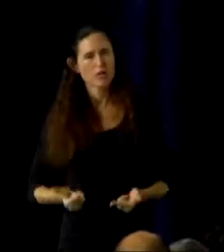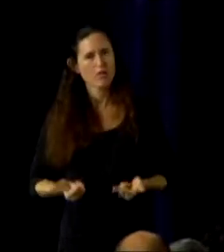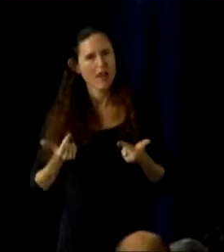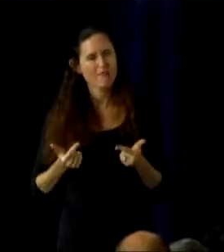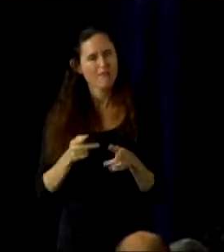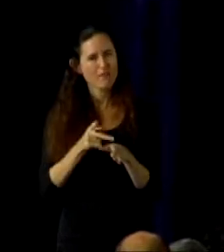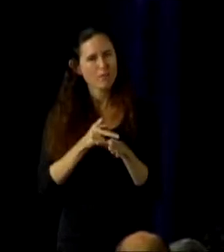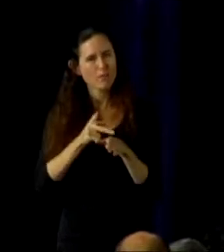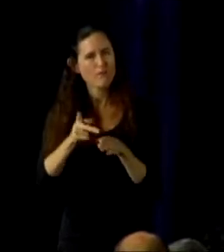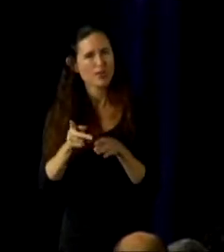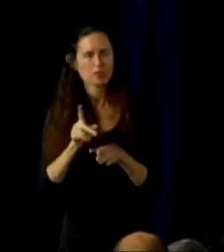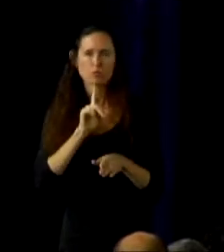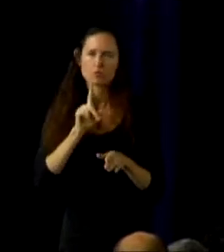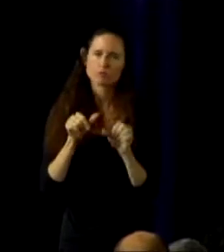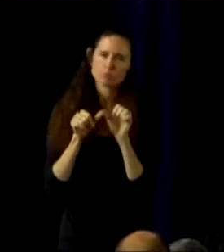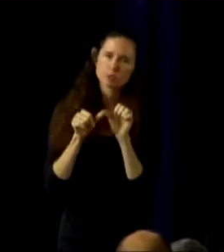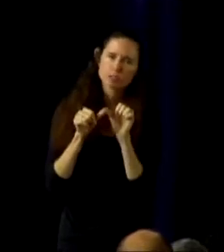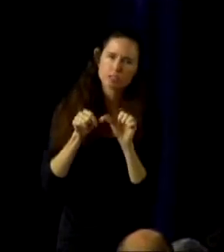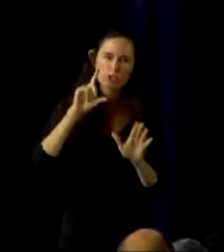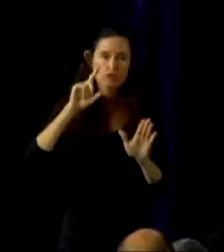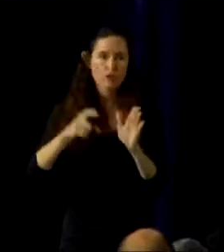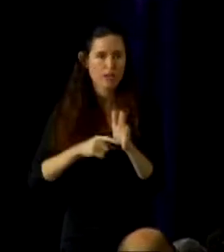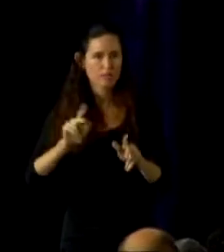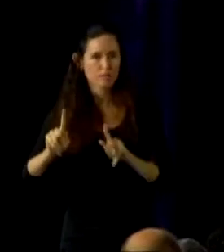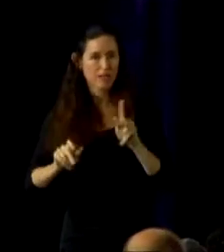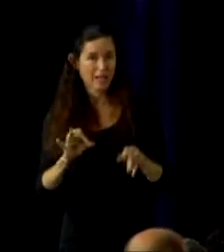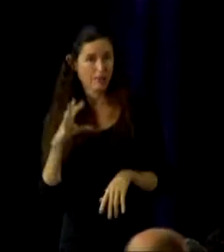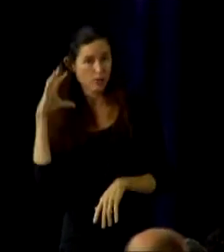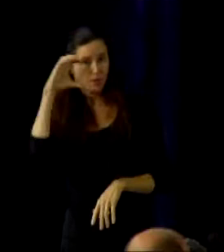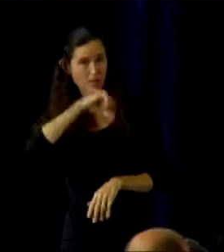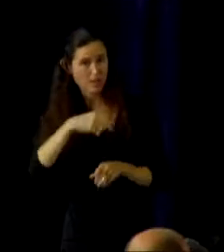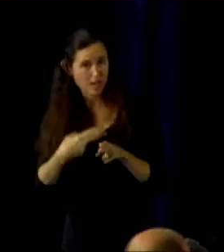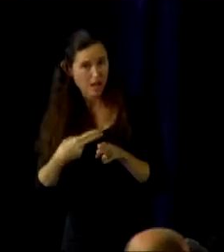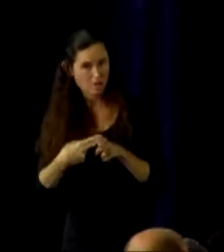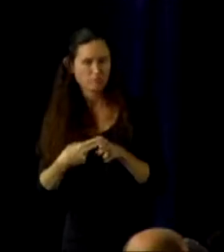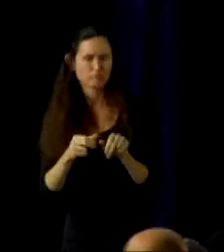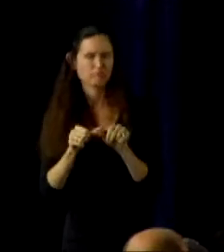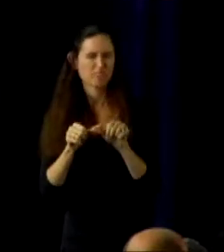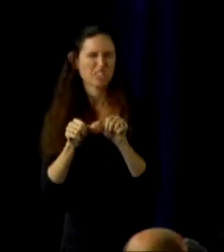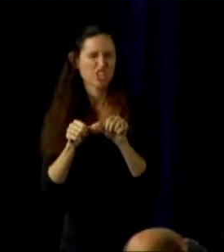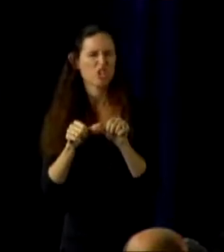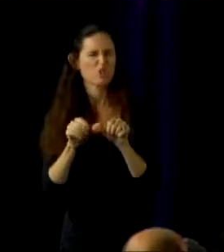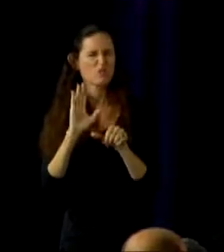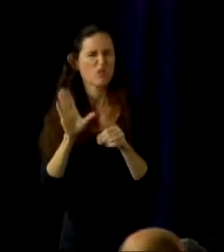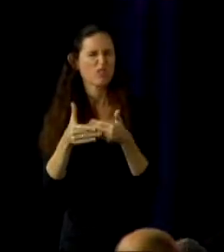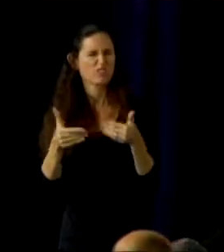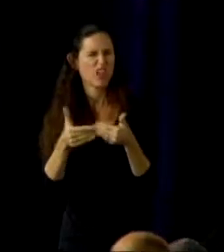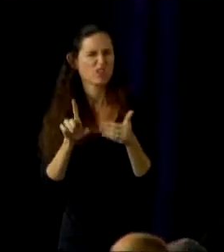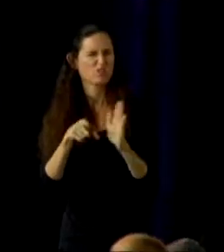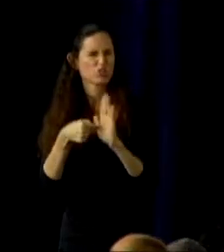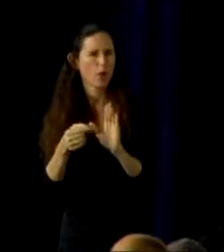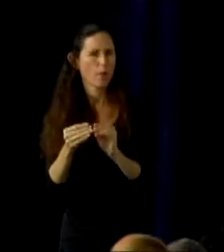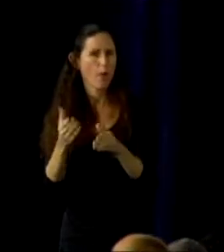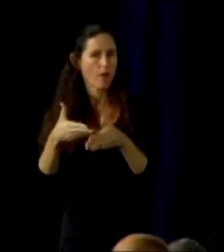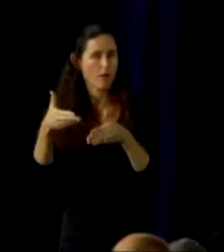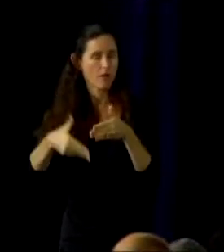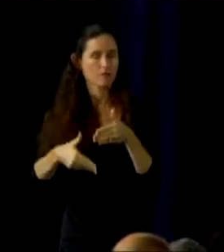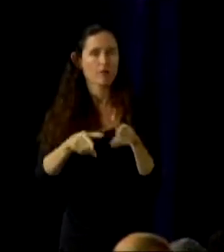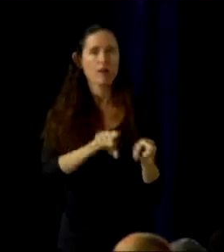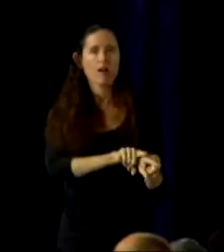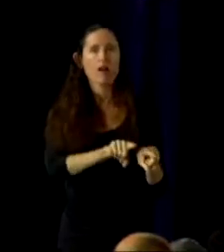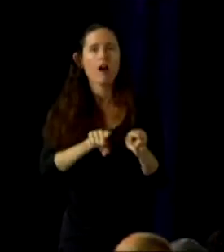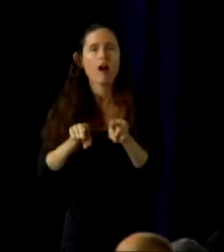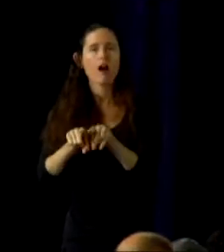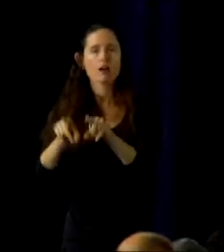to recognize those folks. If you happen to miss those names, the slides will be playing at the end. And I also like to honor the winner of